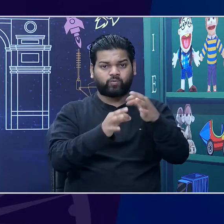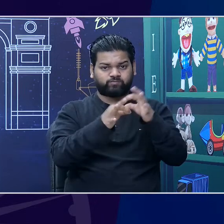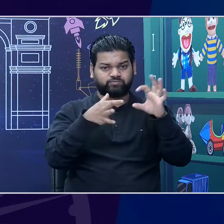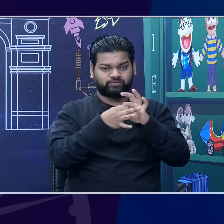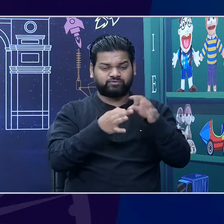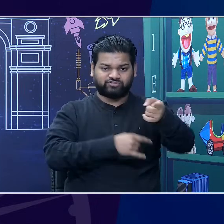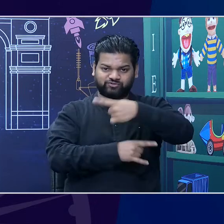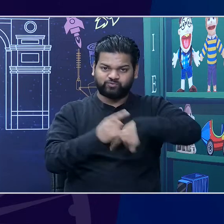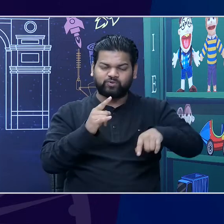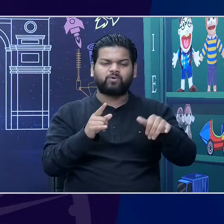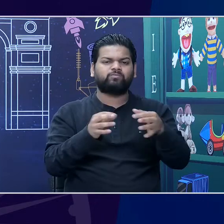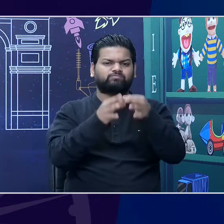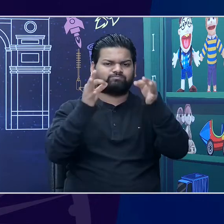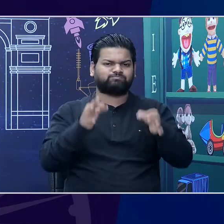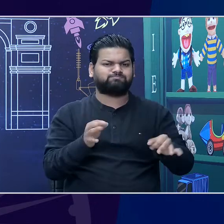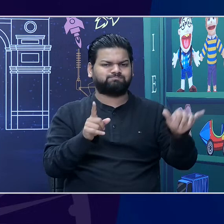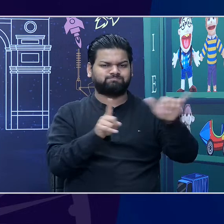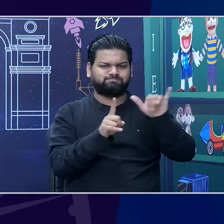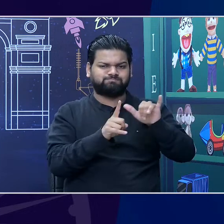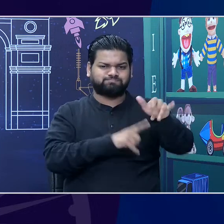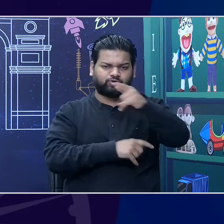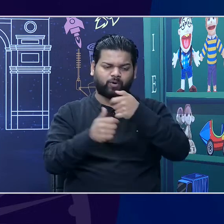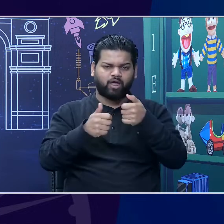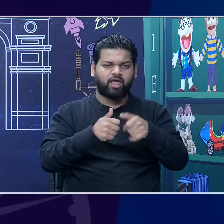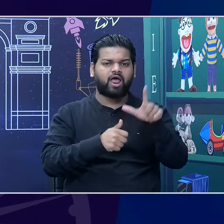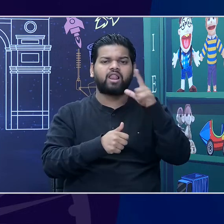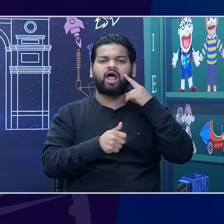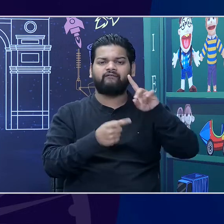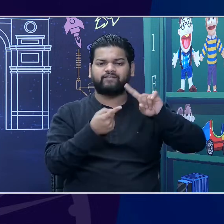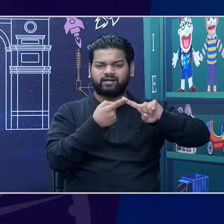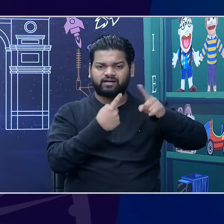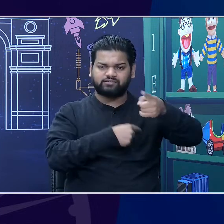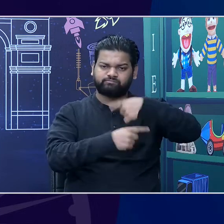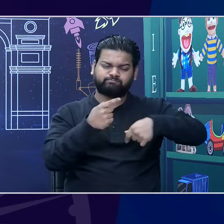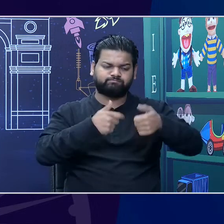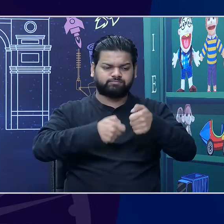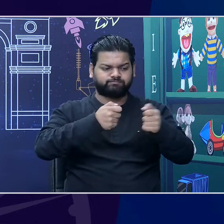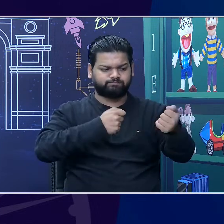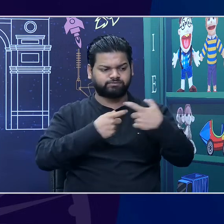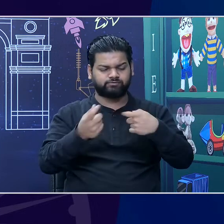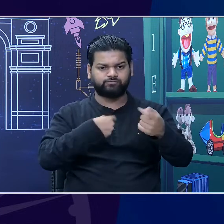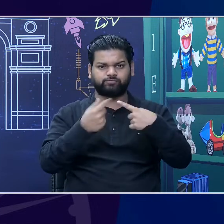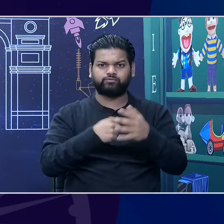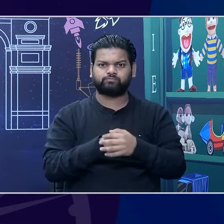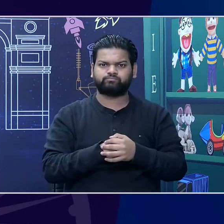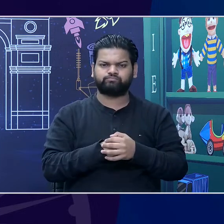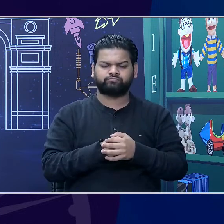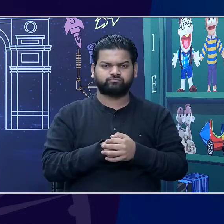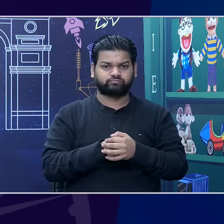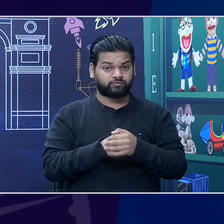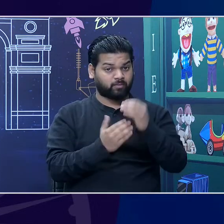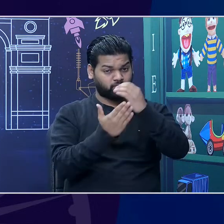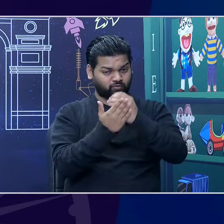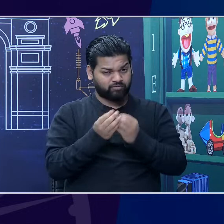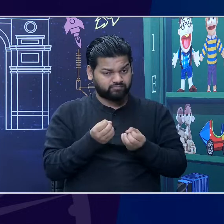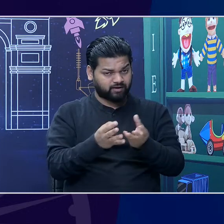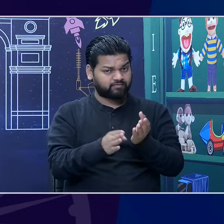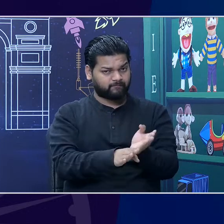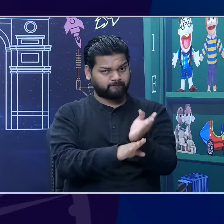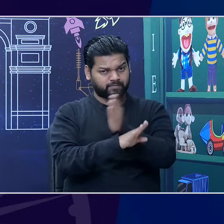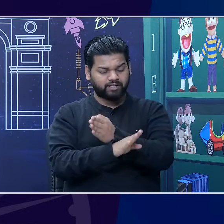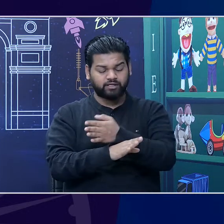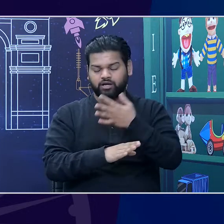is NCRT Official. So before we start this program, we want to share a very important announcement